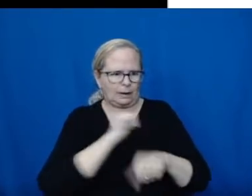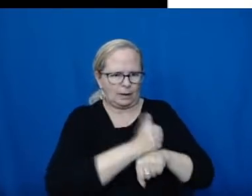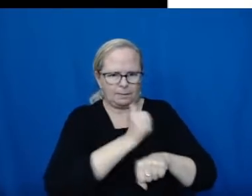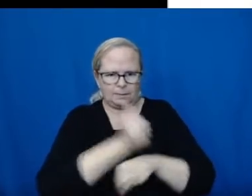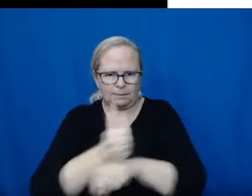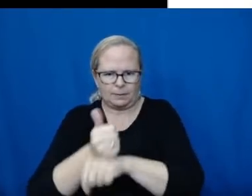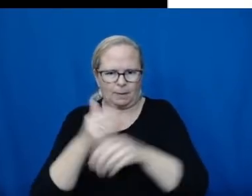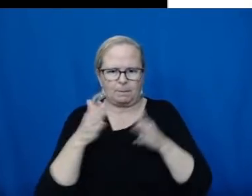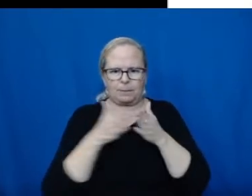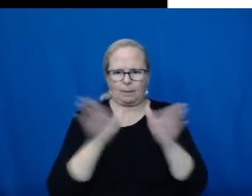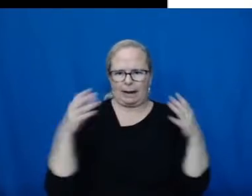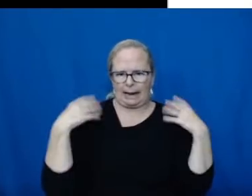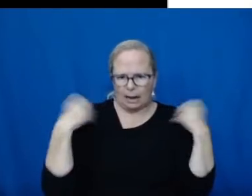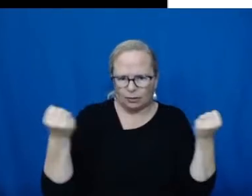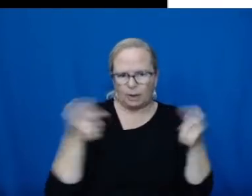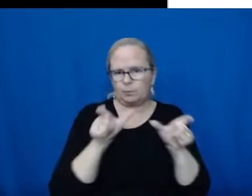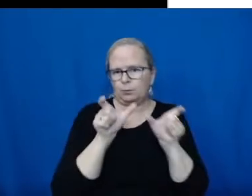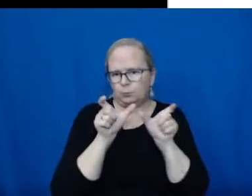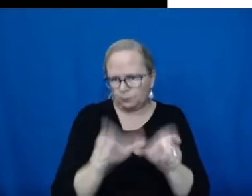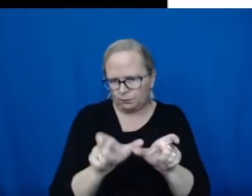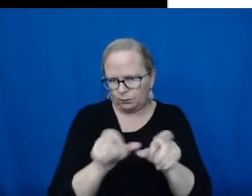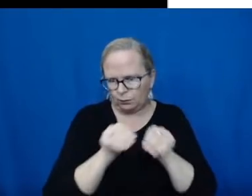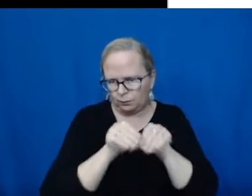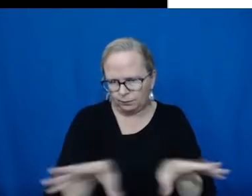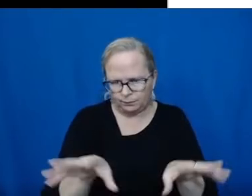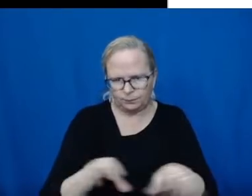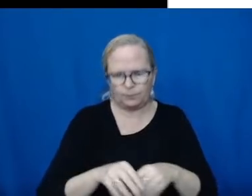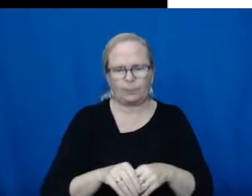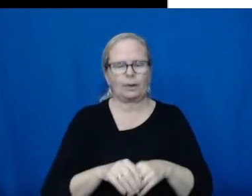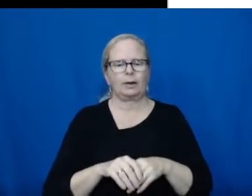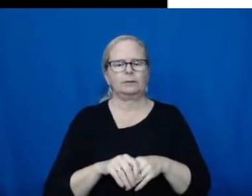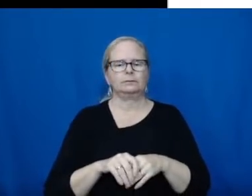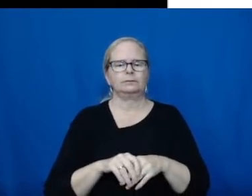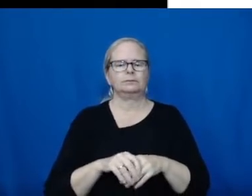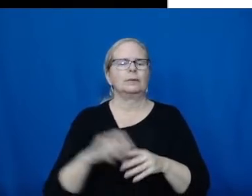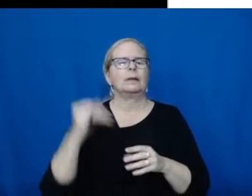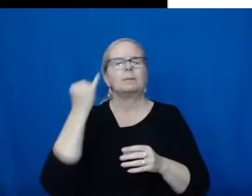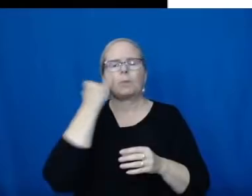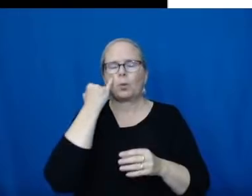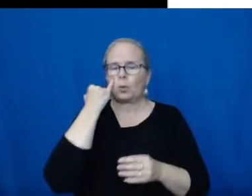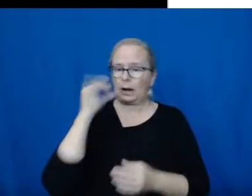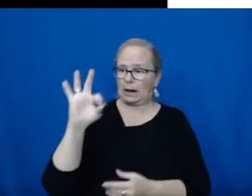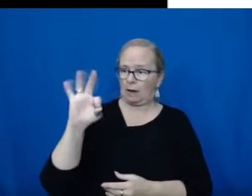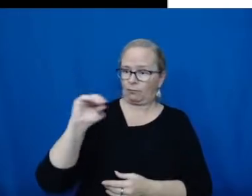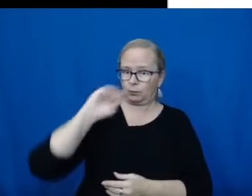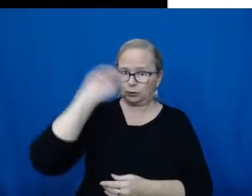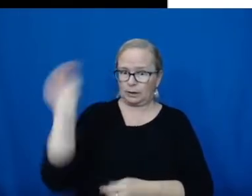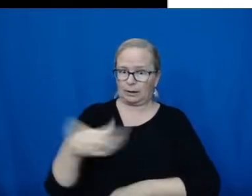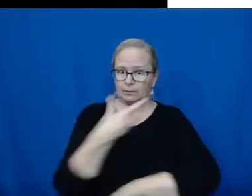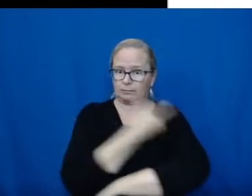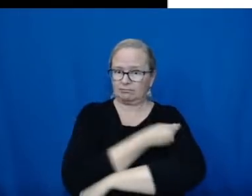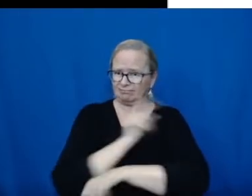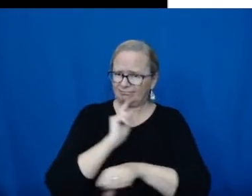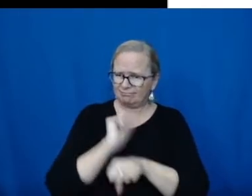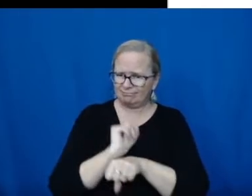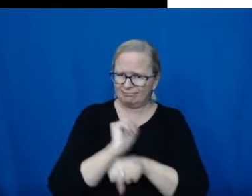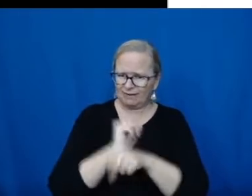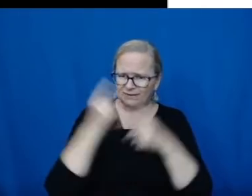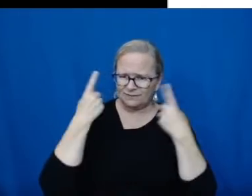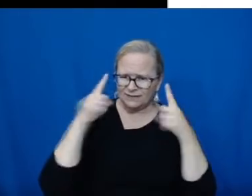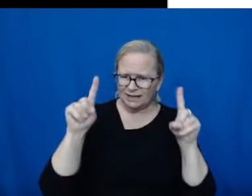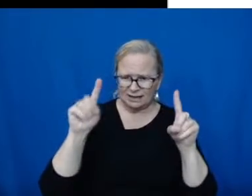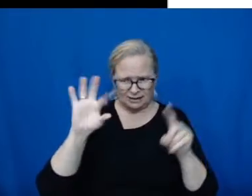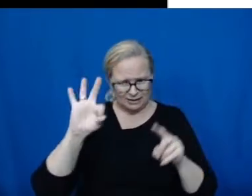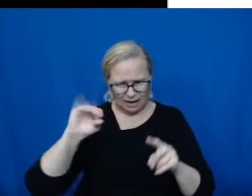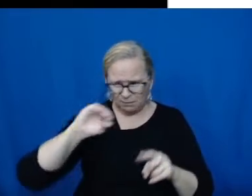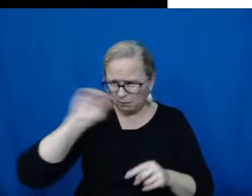90% efficient against overall transmission, and if we would have 90% of total population vaccinated, so we are not there yet because kids are